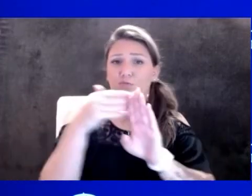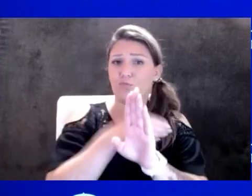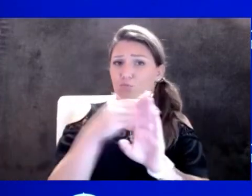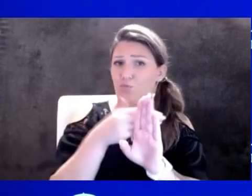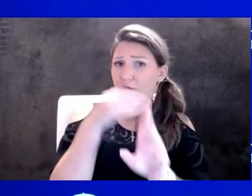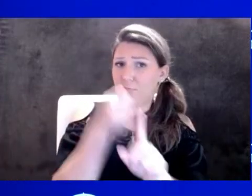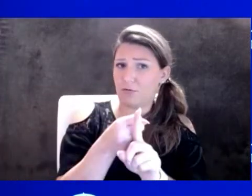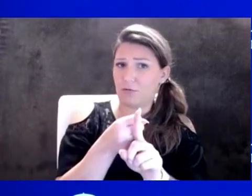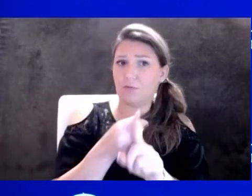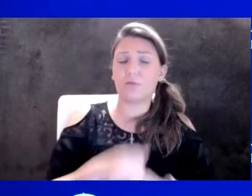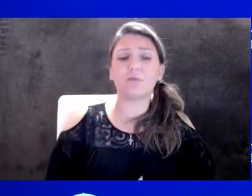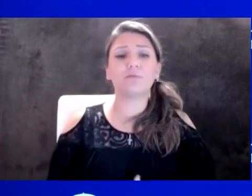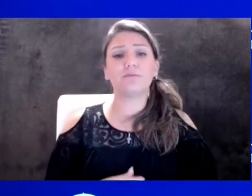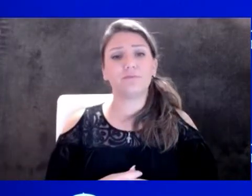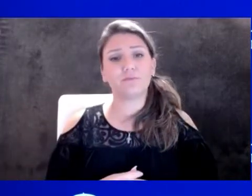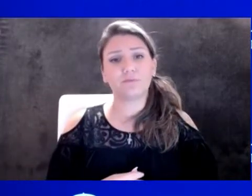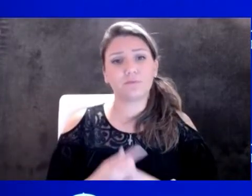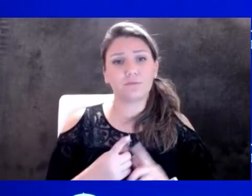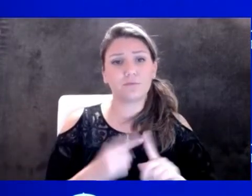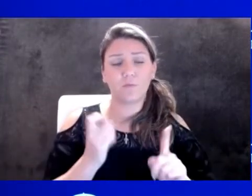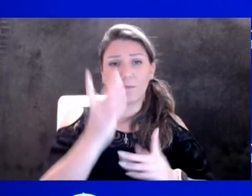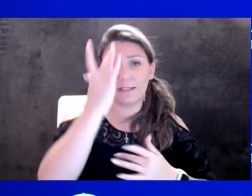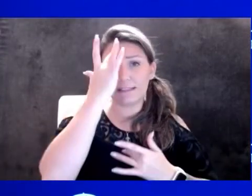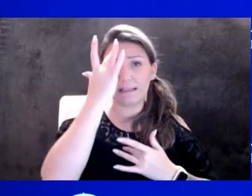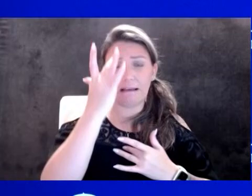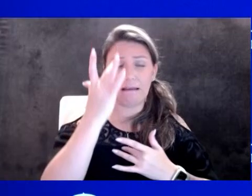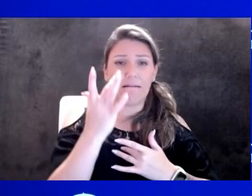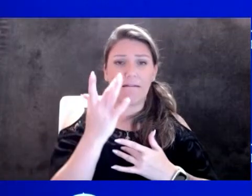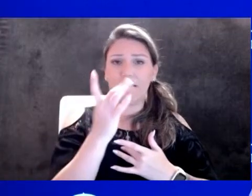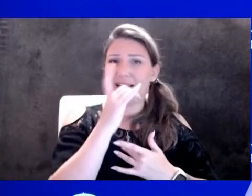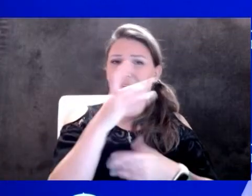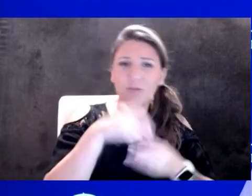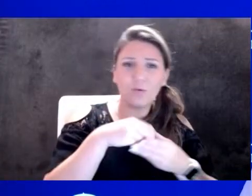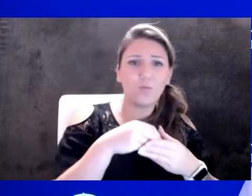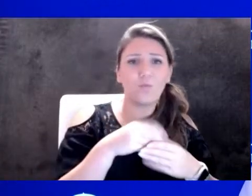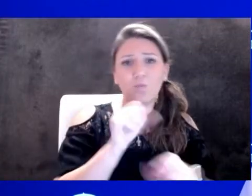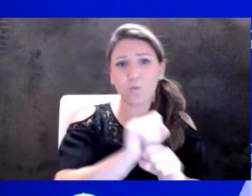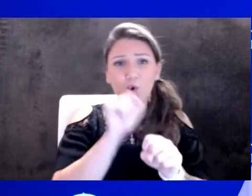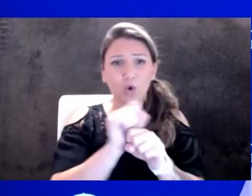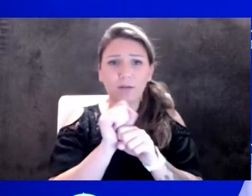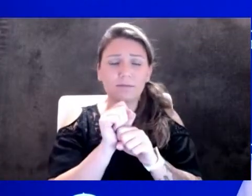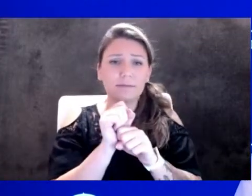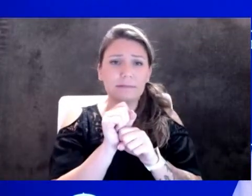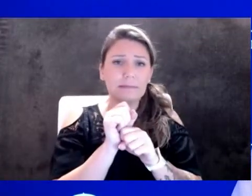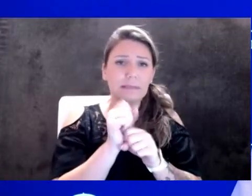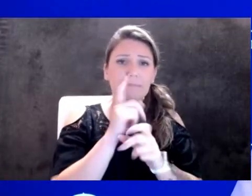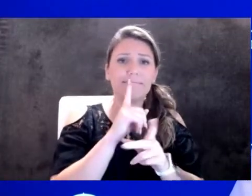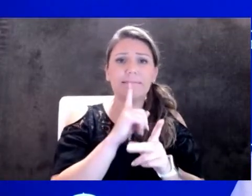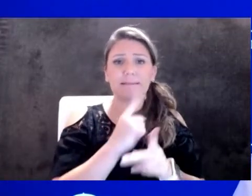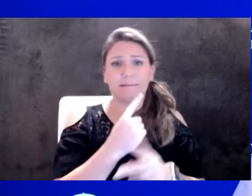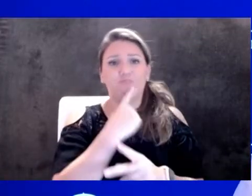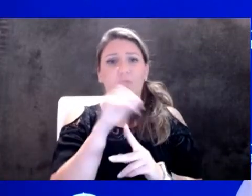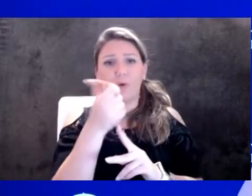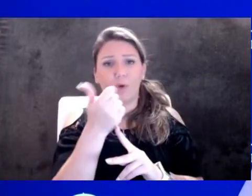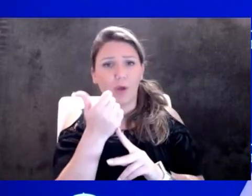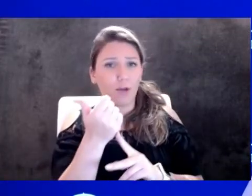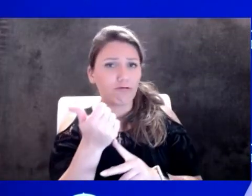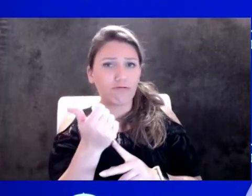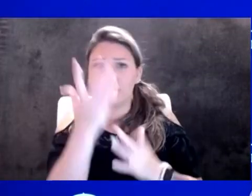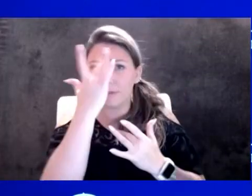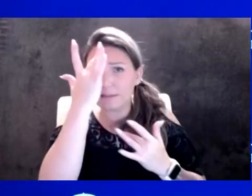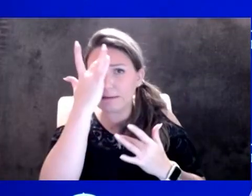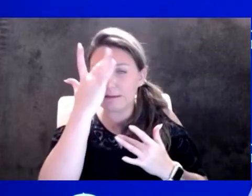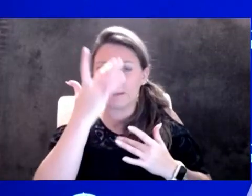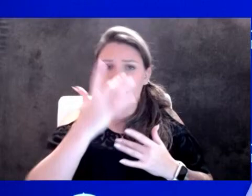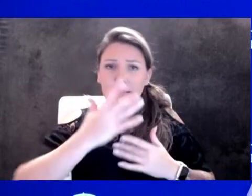from being sick and out of work, and helping with severity of other diseases, other respiratory infections as well. So I'd